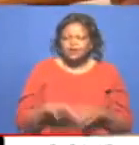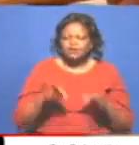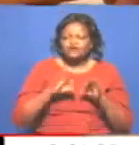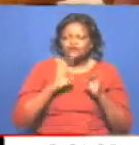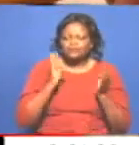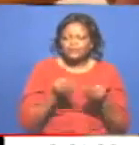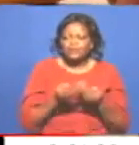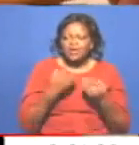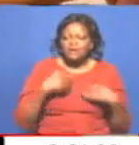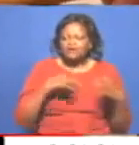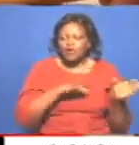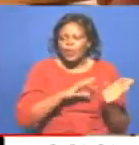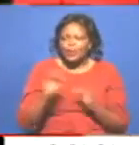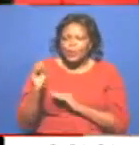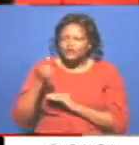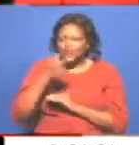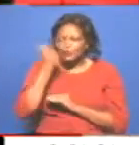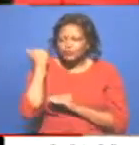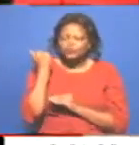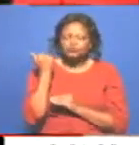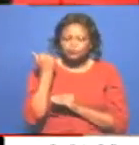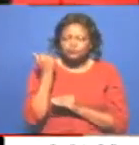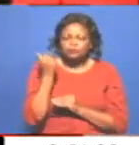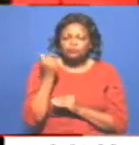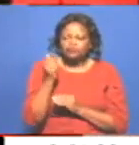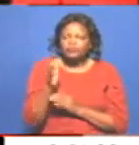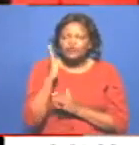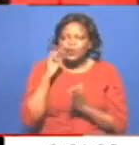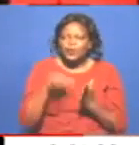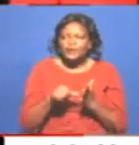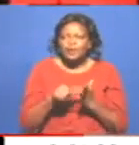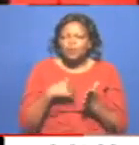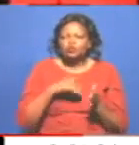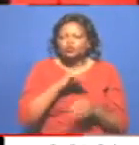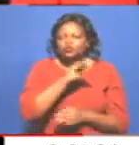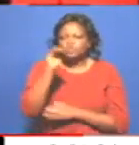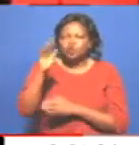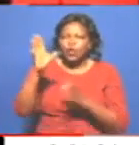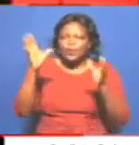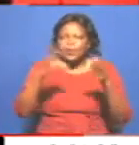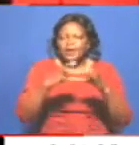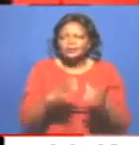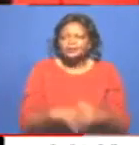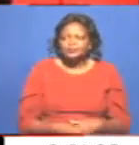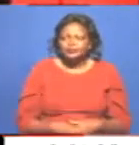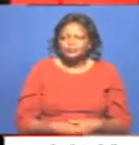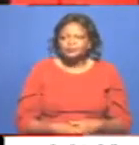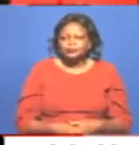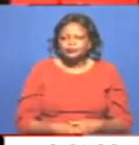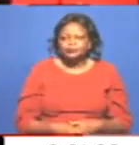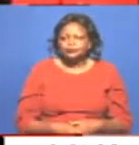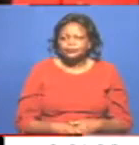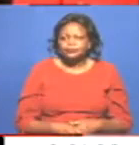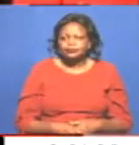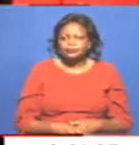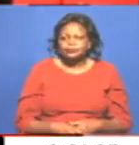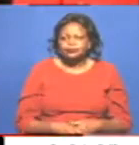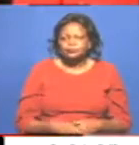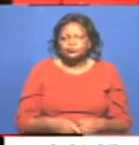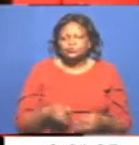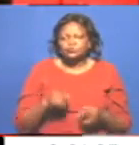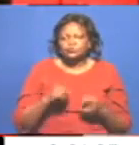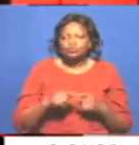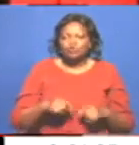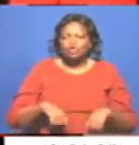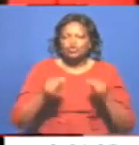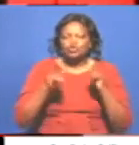because of the insecurity. So I want to ask our communities, or who are bordering each other, to really maintain